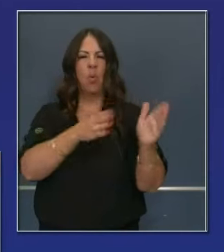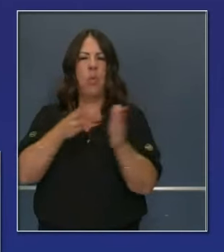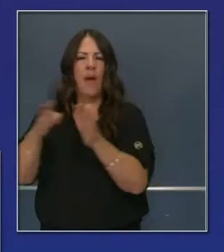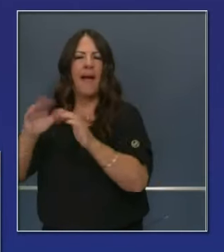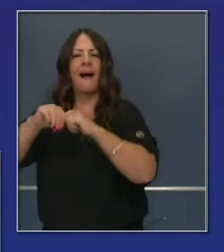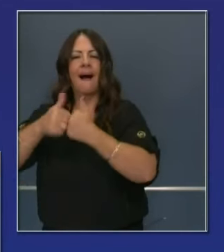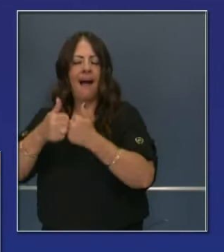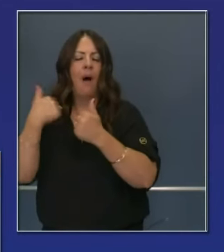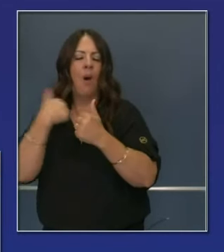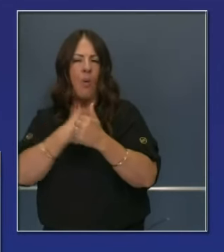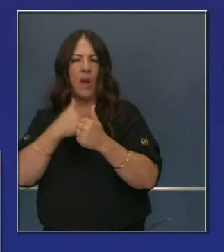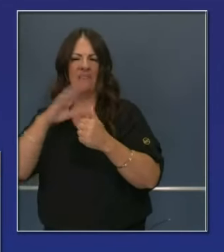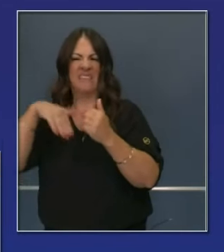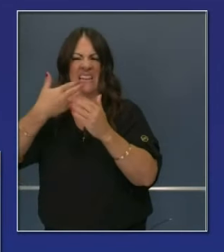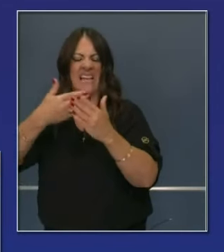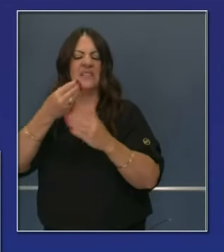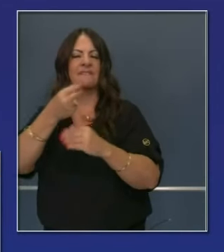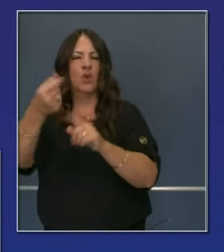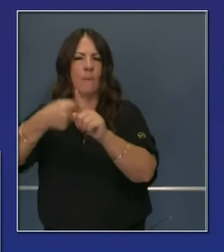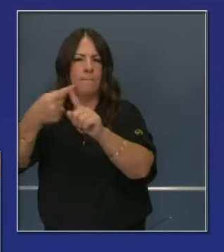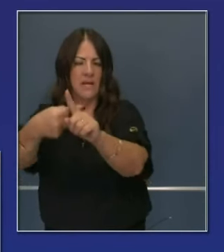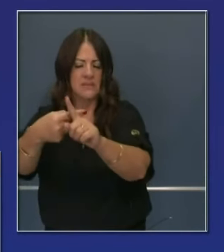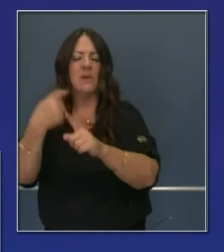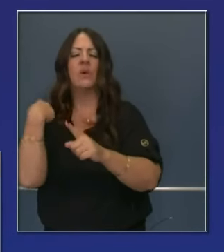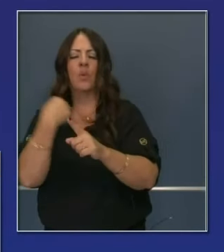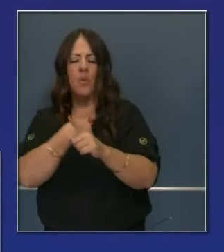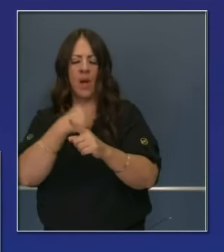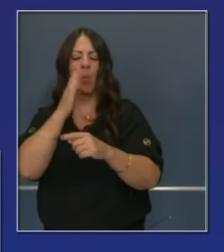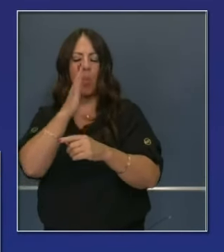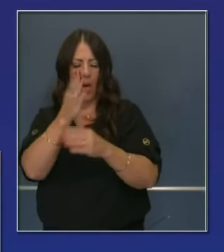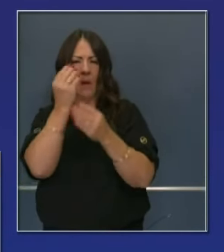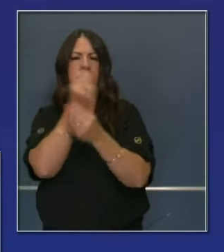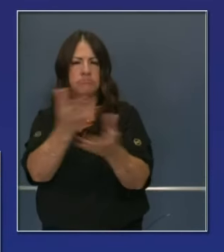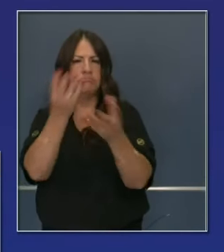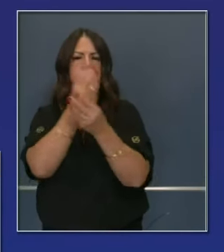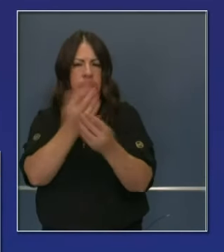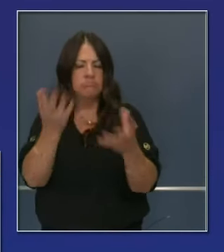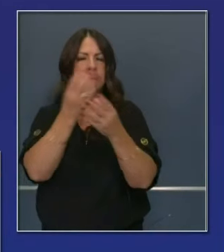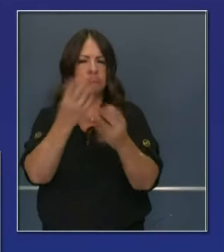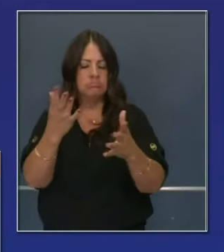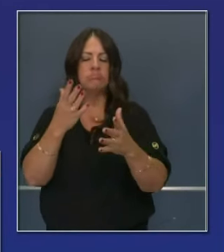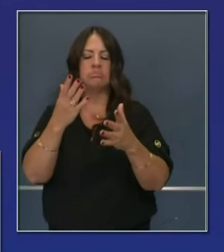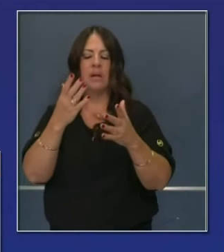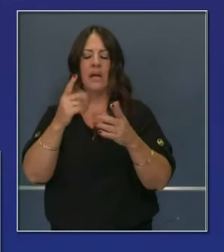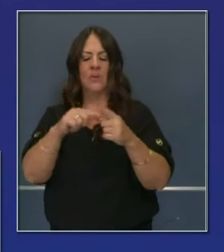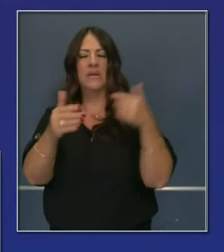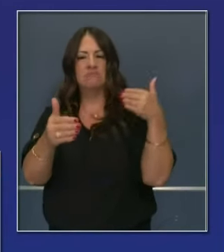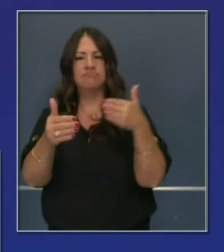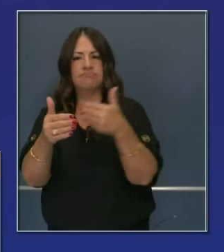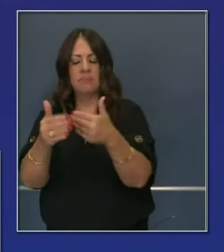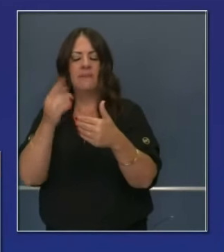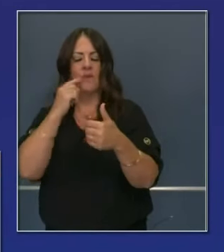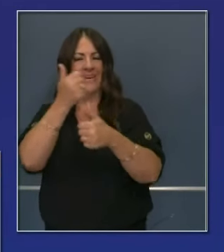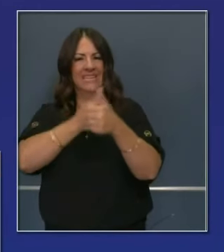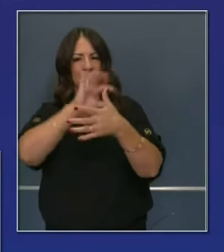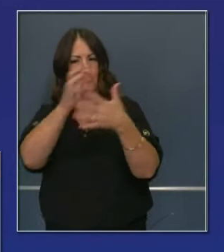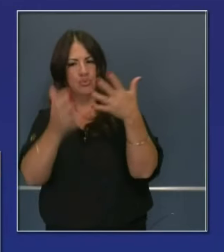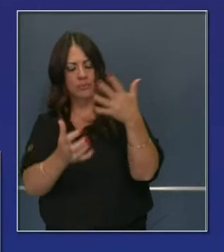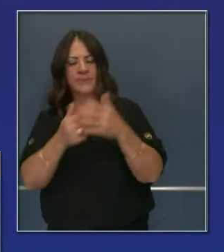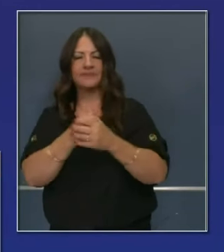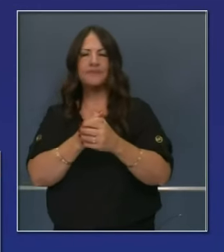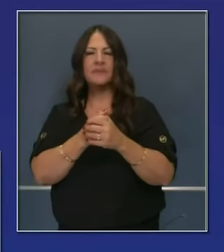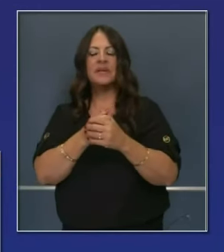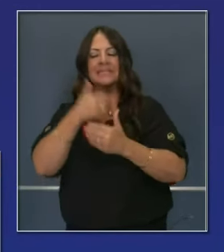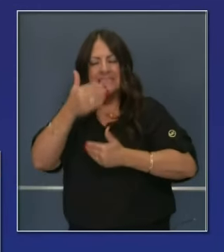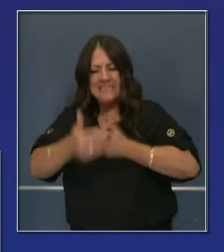presenting themselves over the next number of months. These are the first few that we're working for planning purposes. It's not going to end this pandemic